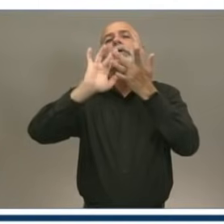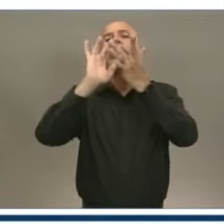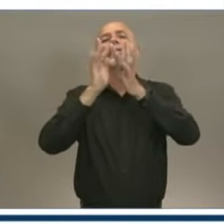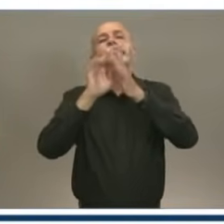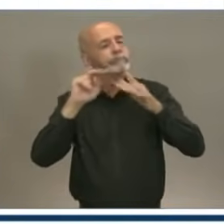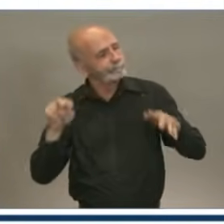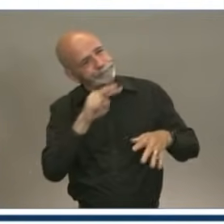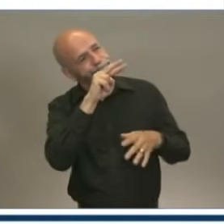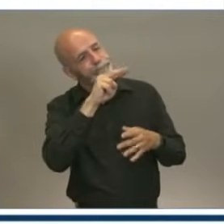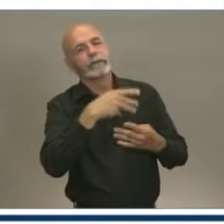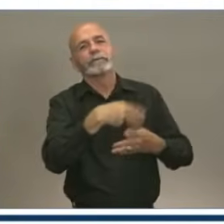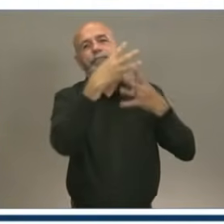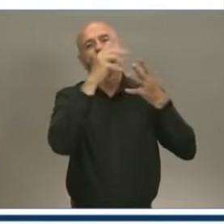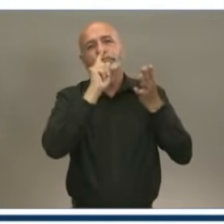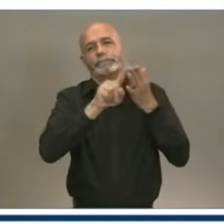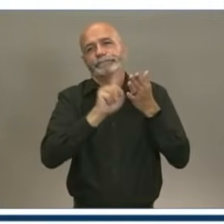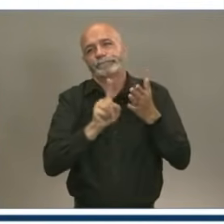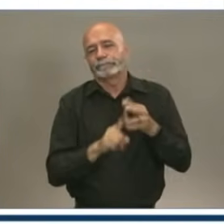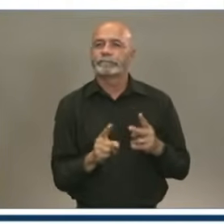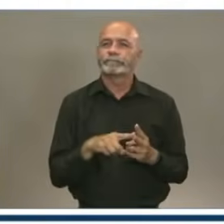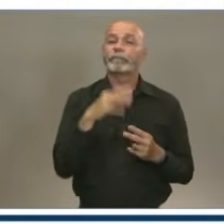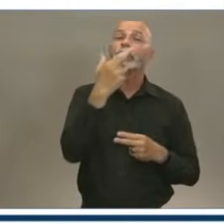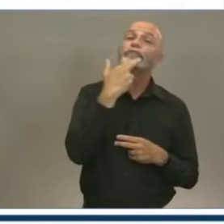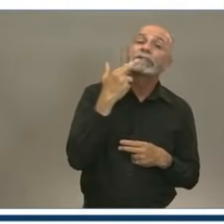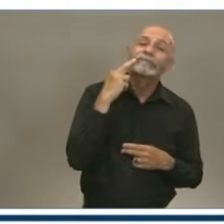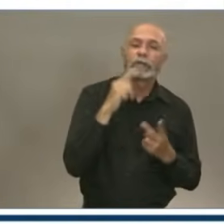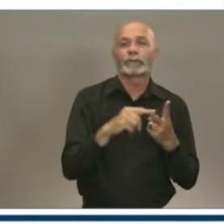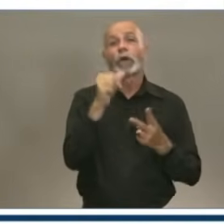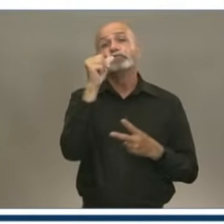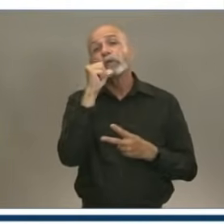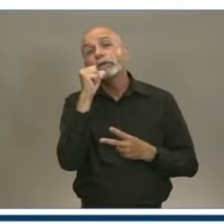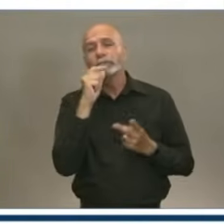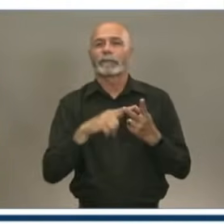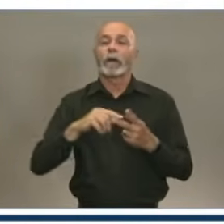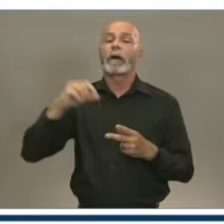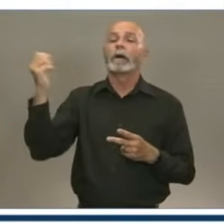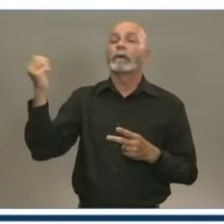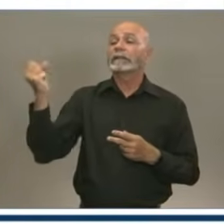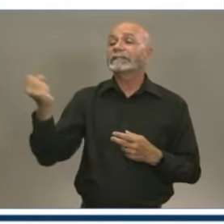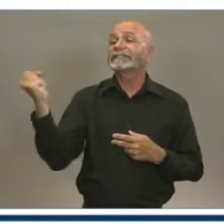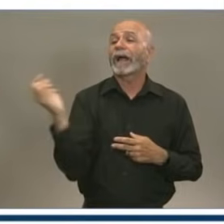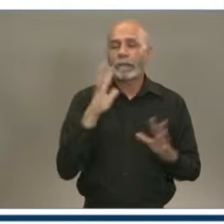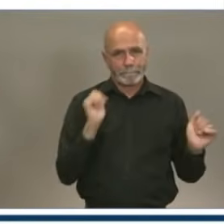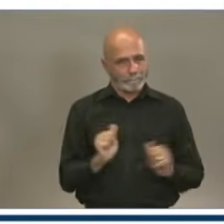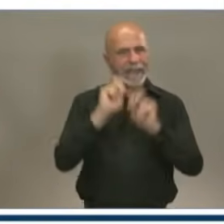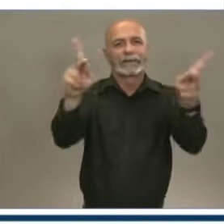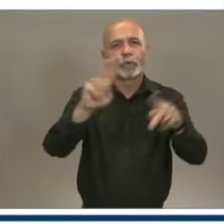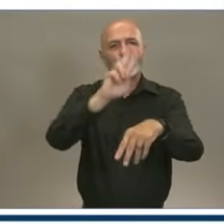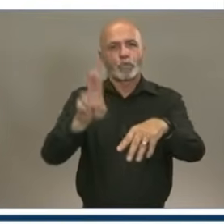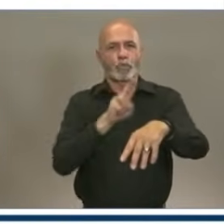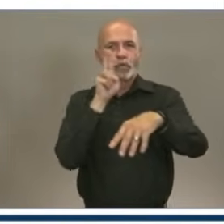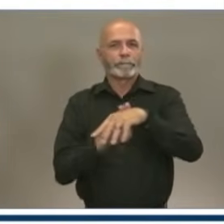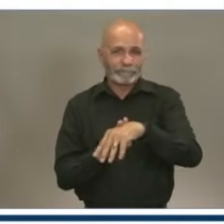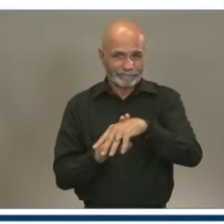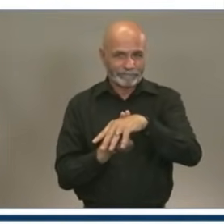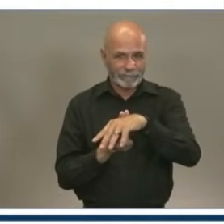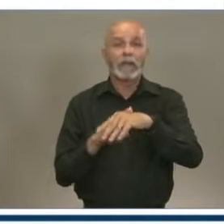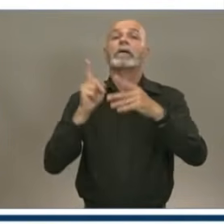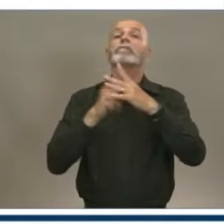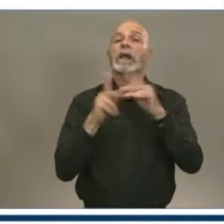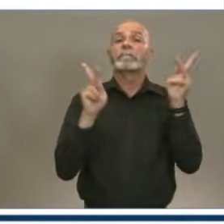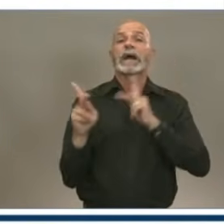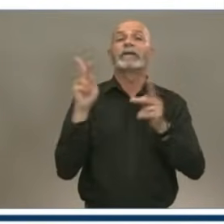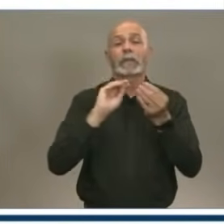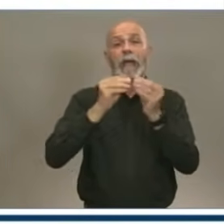Restaurants, bars, and casinos can return to regular hours and can operate at maximum possible capacity with the